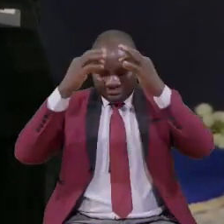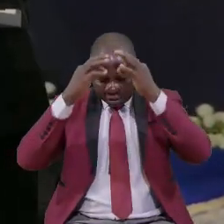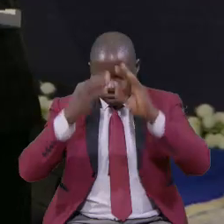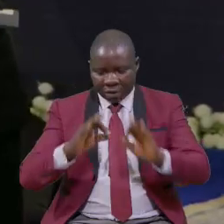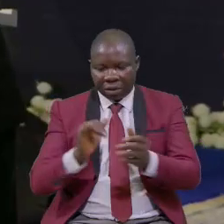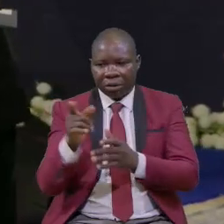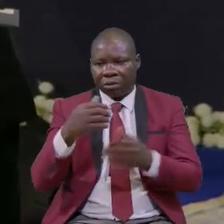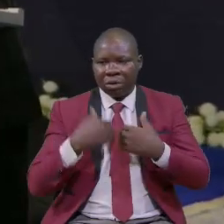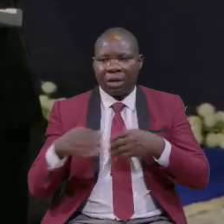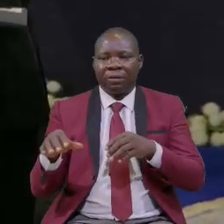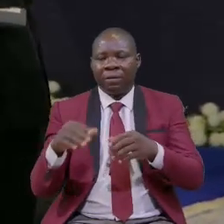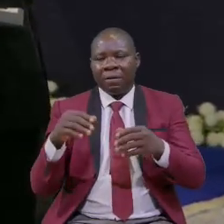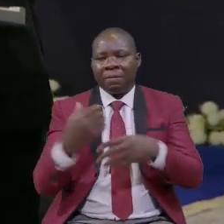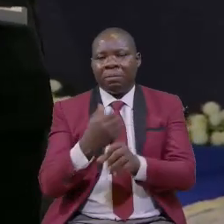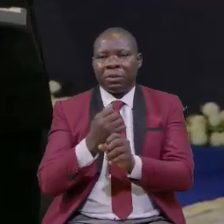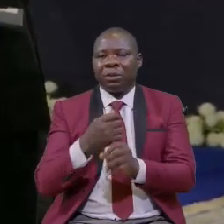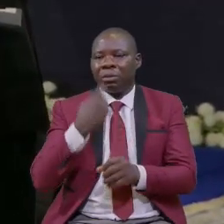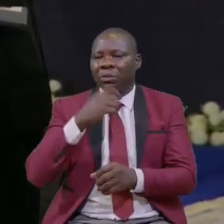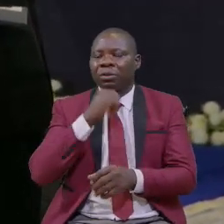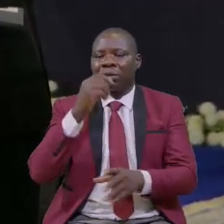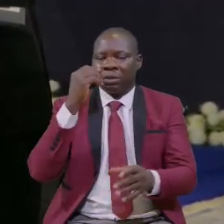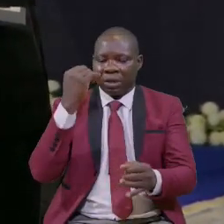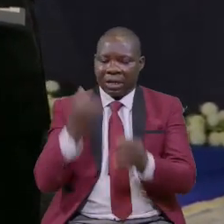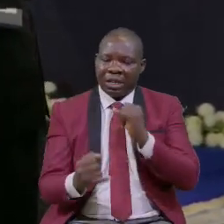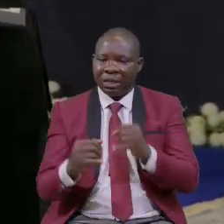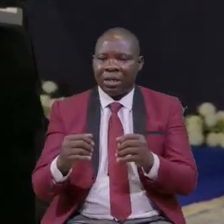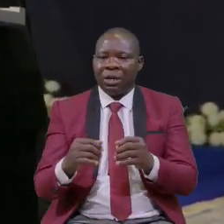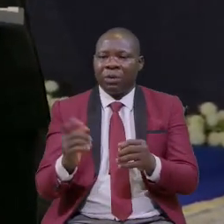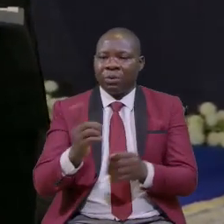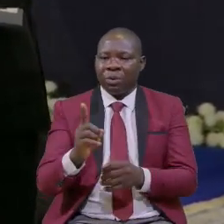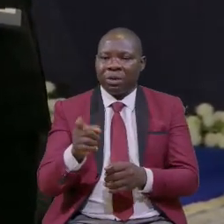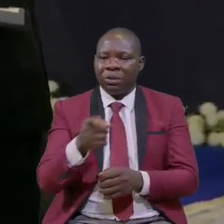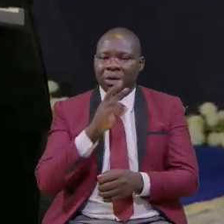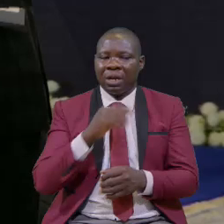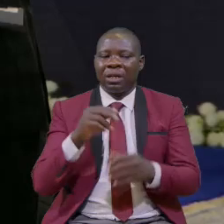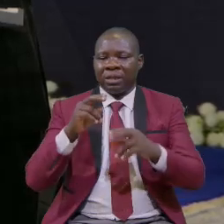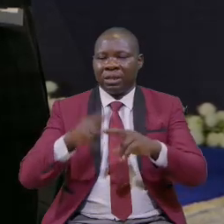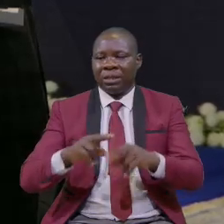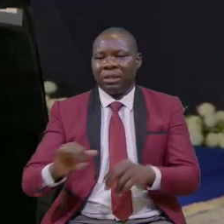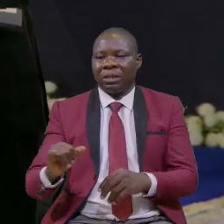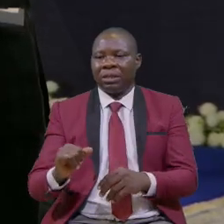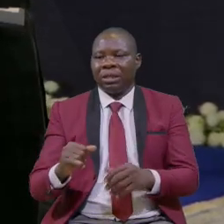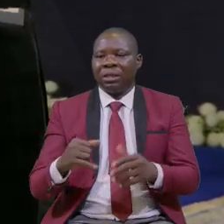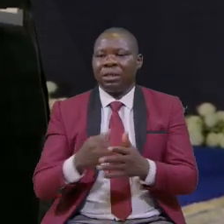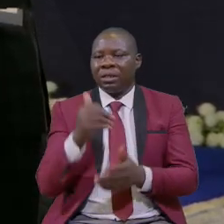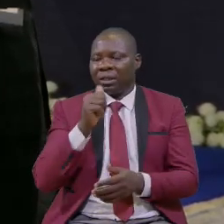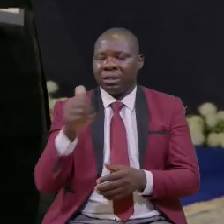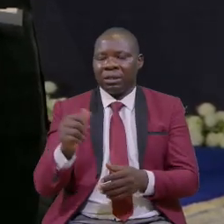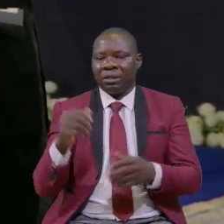does not just end where you are seated or where you are sitting. It's a decision